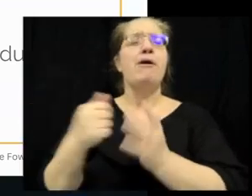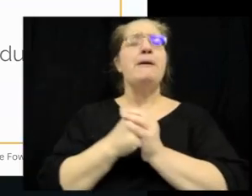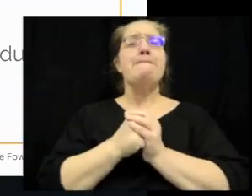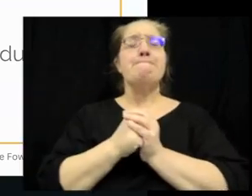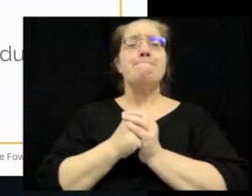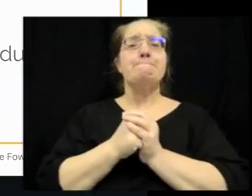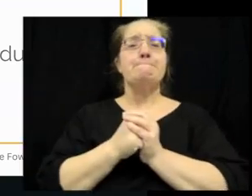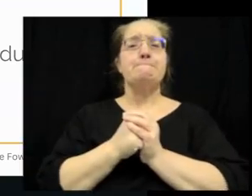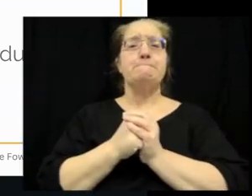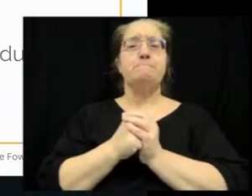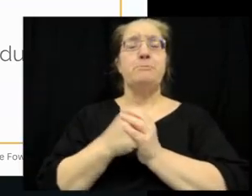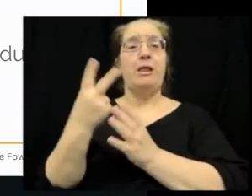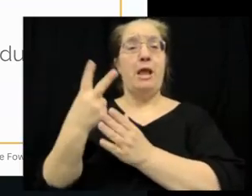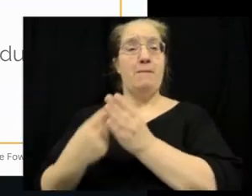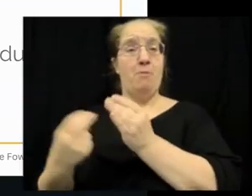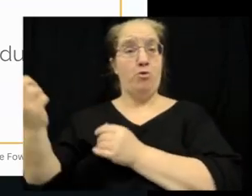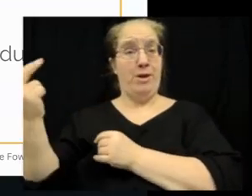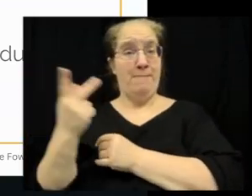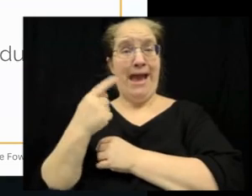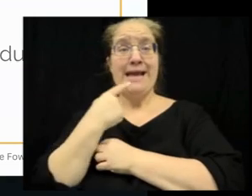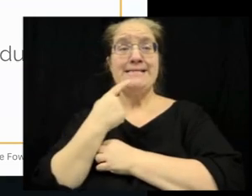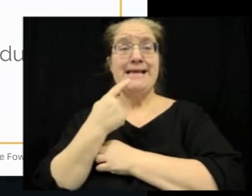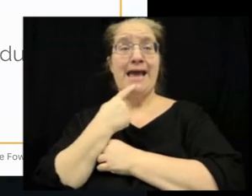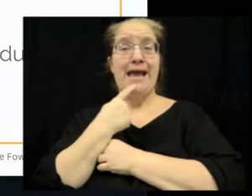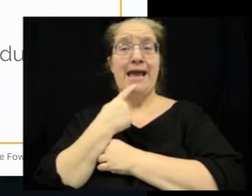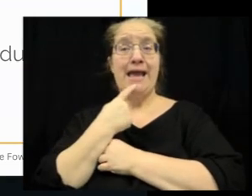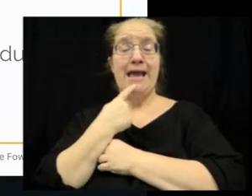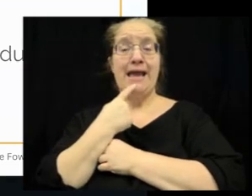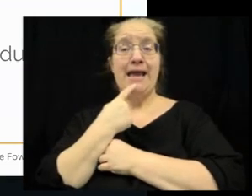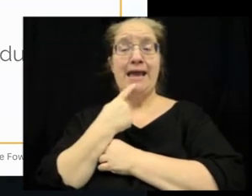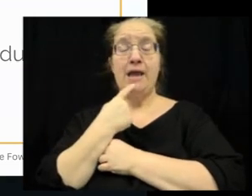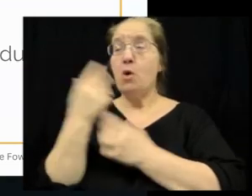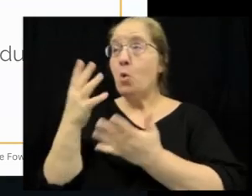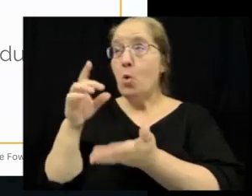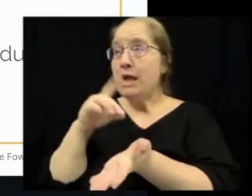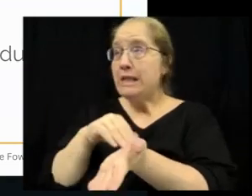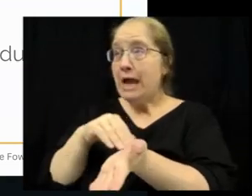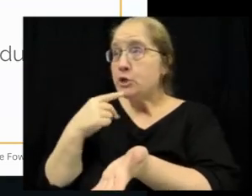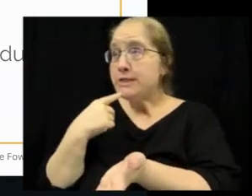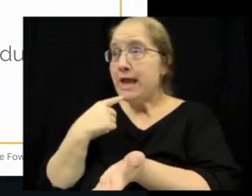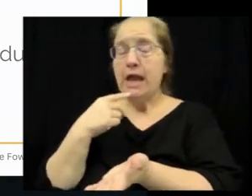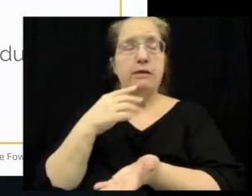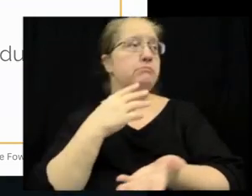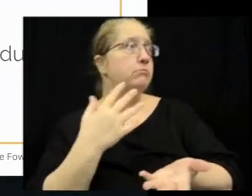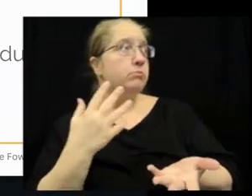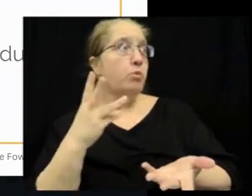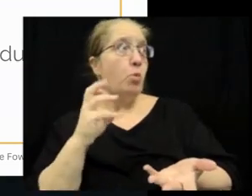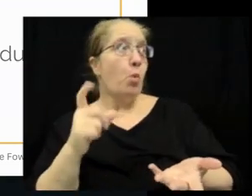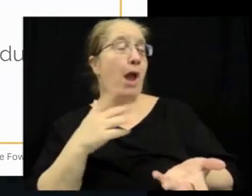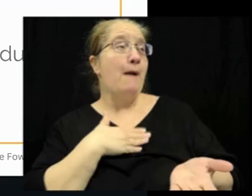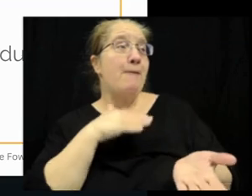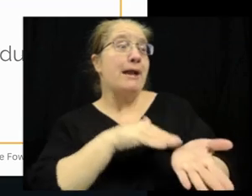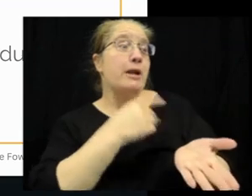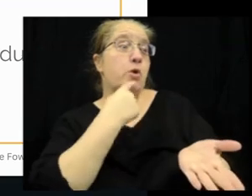And they come back to you and they say, you go, well, what did the doctor say? And they say, well, my